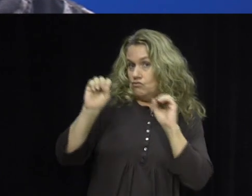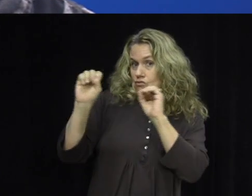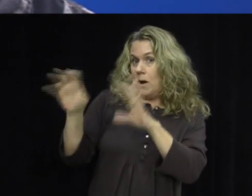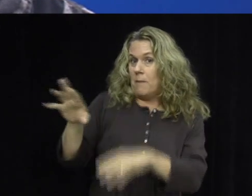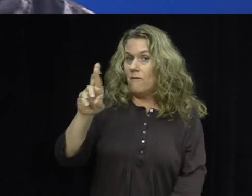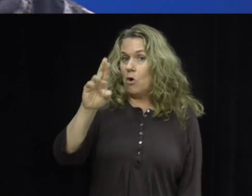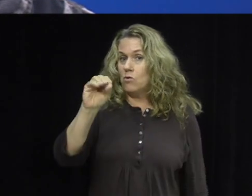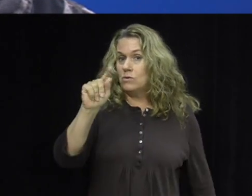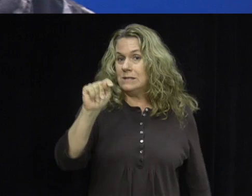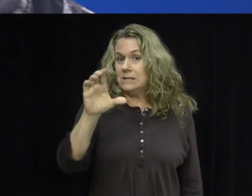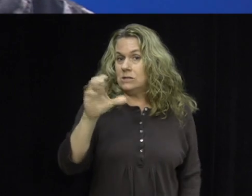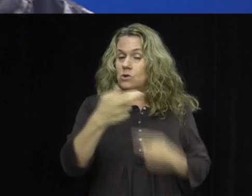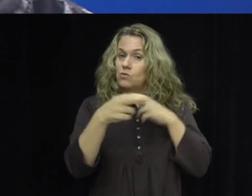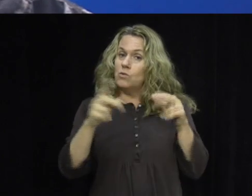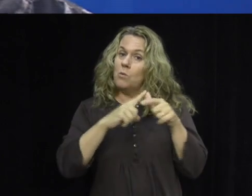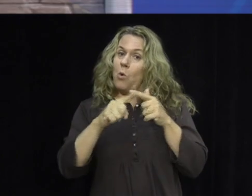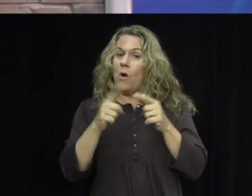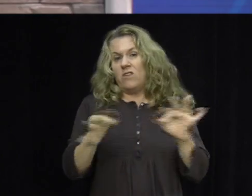room or the main office.